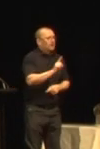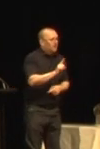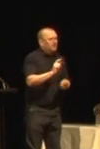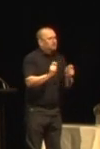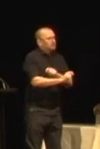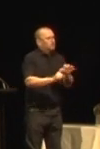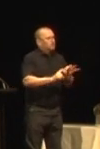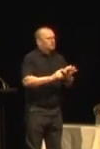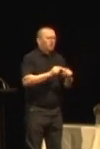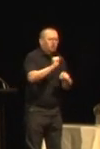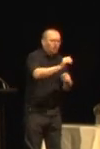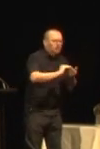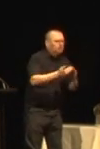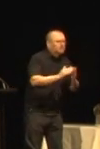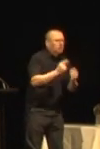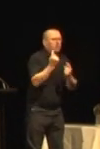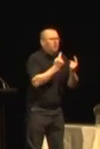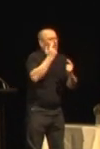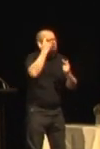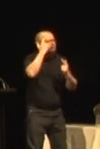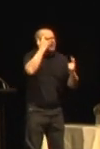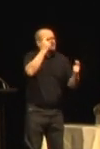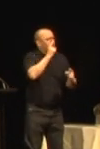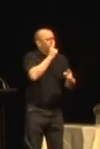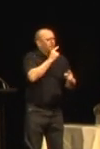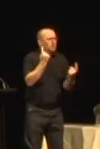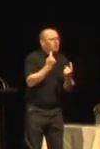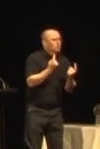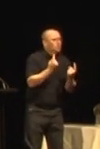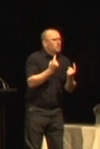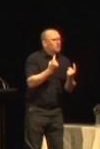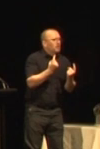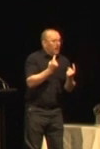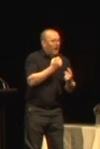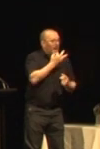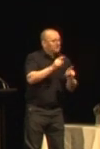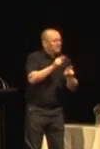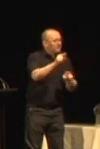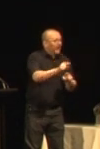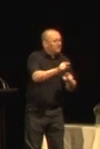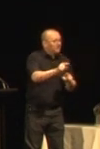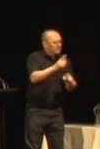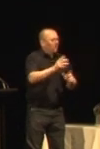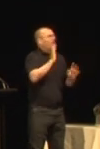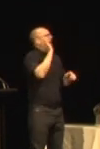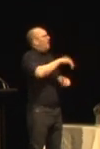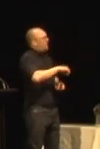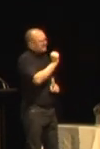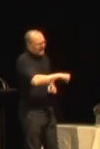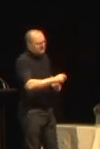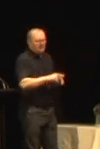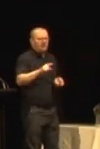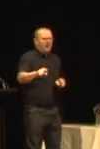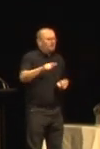community? And when they asked the question that way, people lit up with knowledge of the local